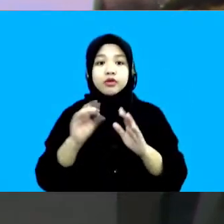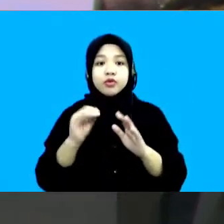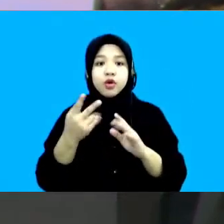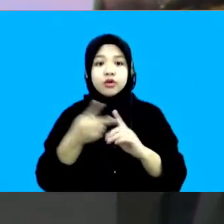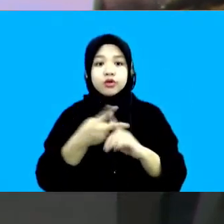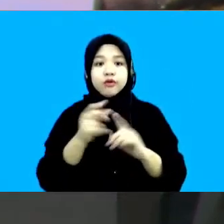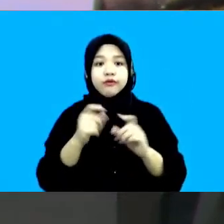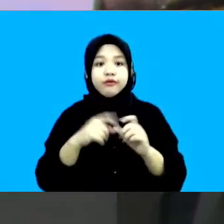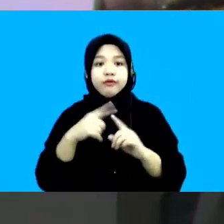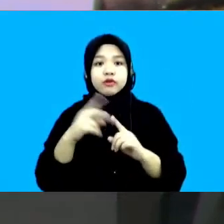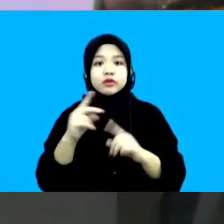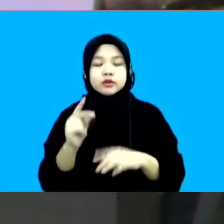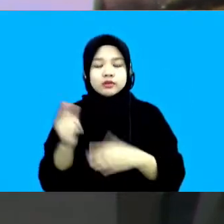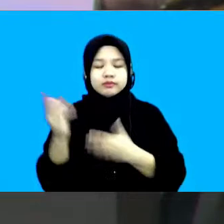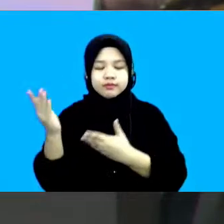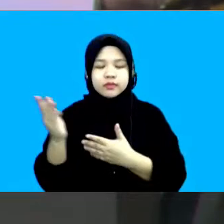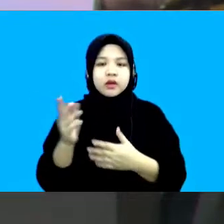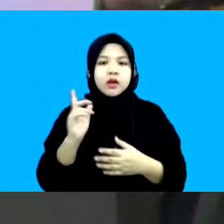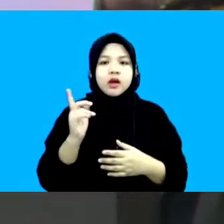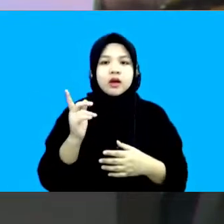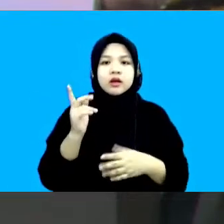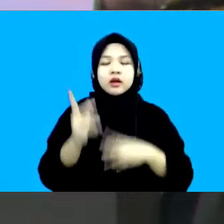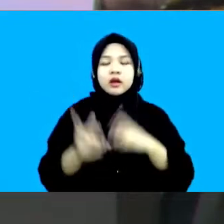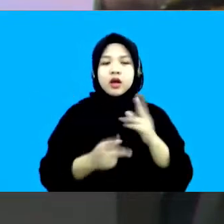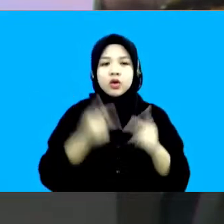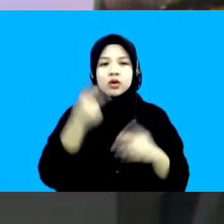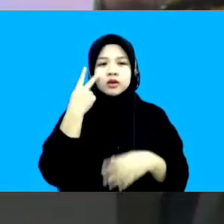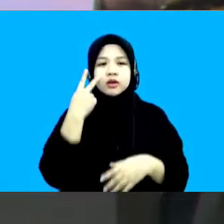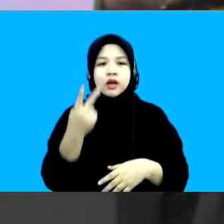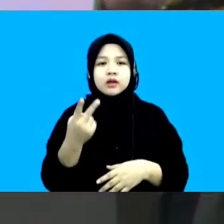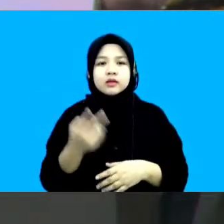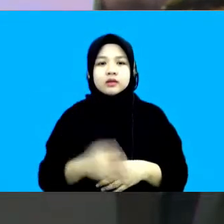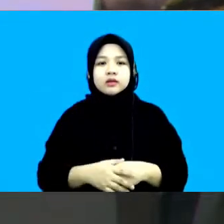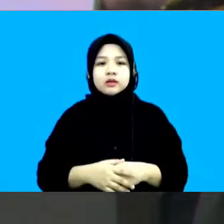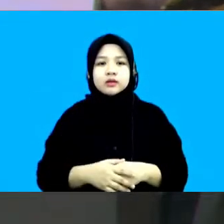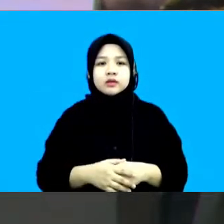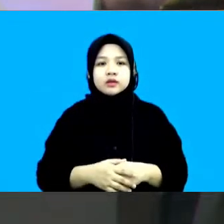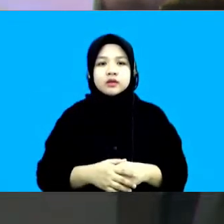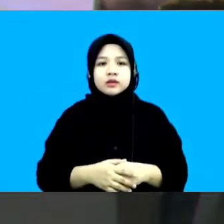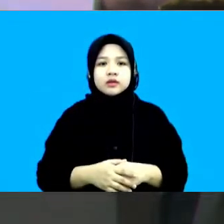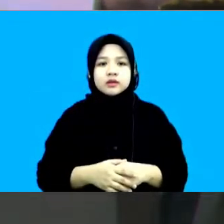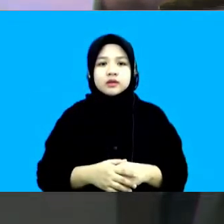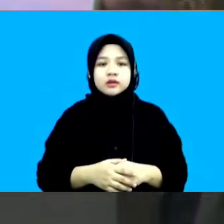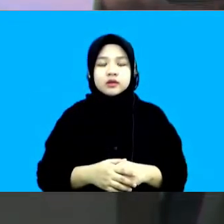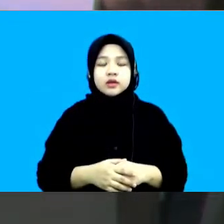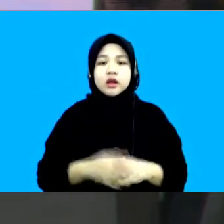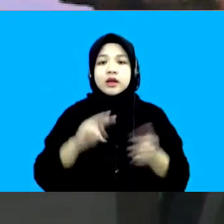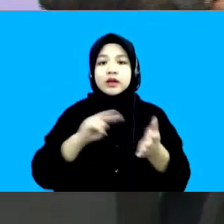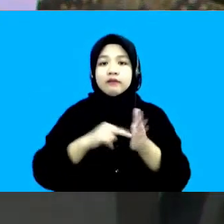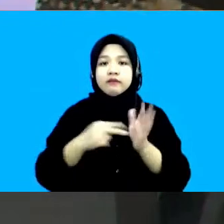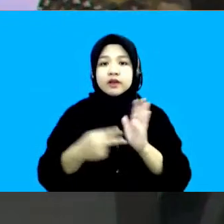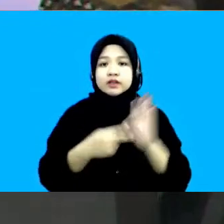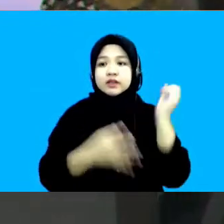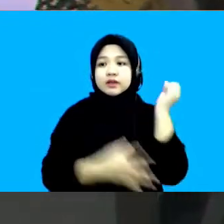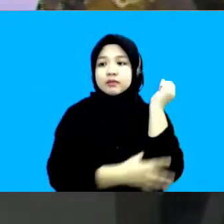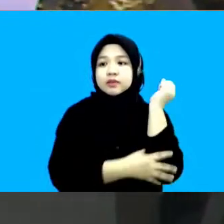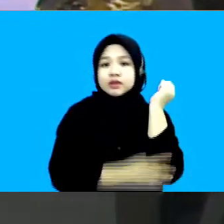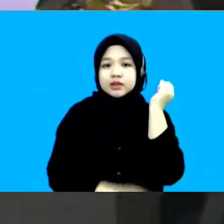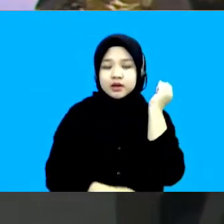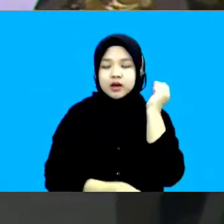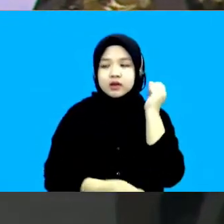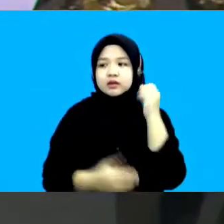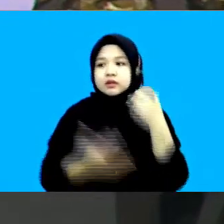about the way we look at development. Yeah. First, let me talk about, Pak Bambang also touched this issue,